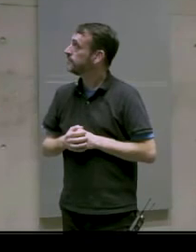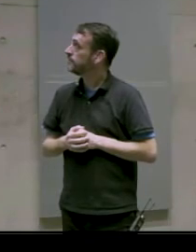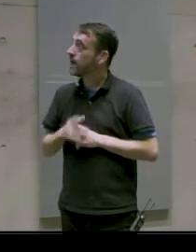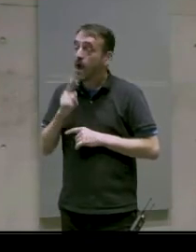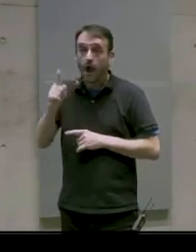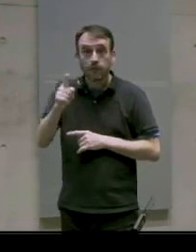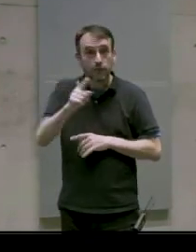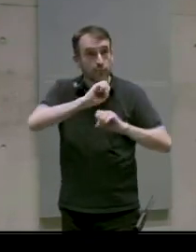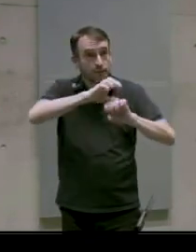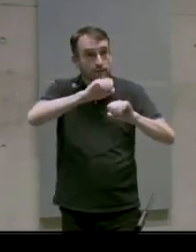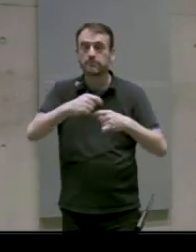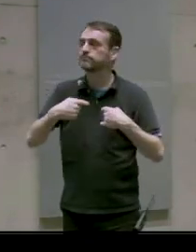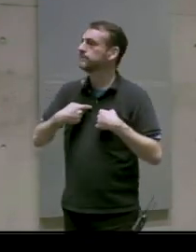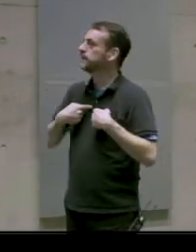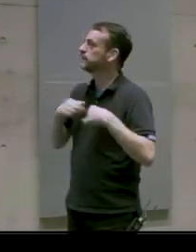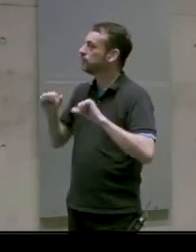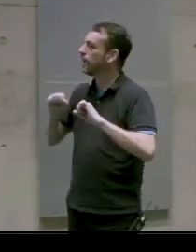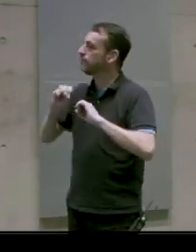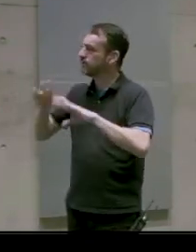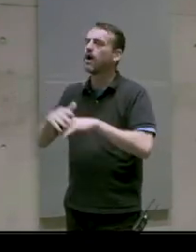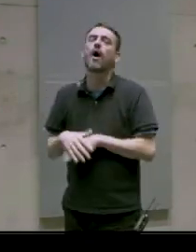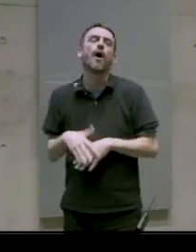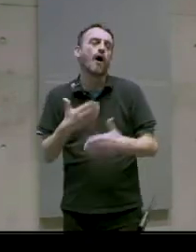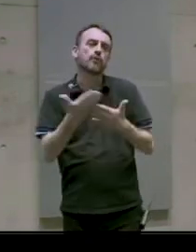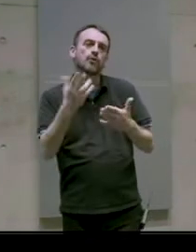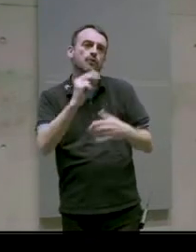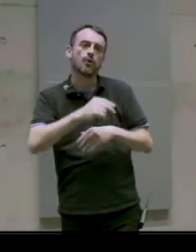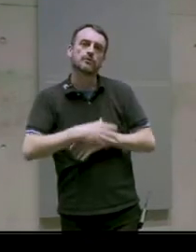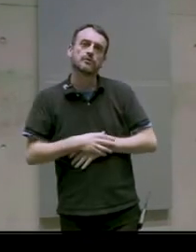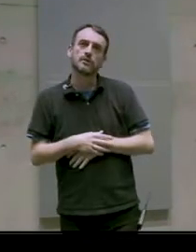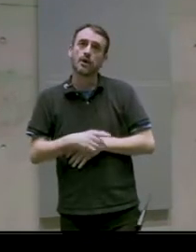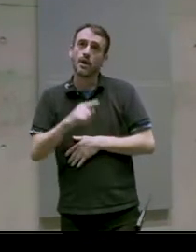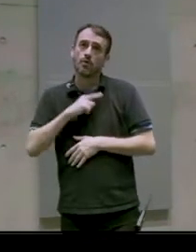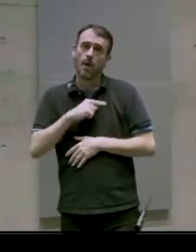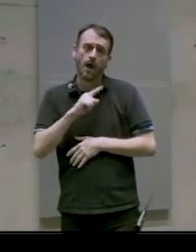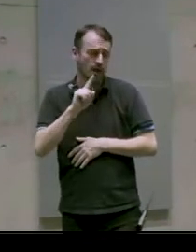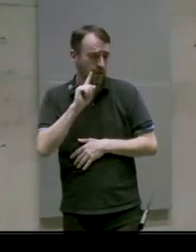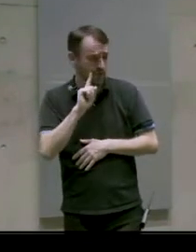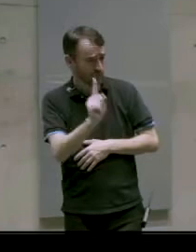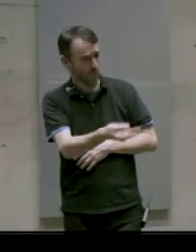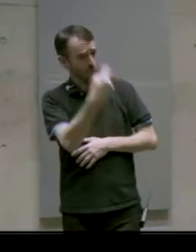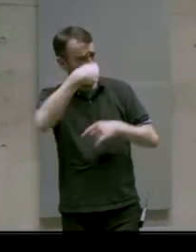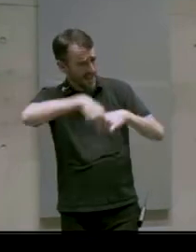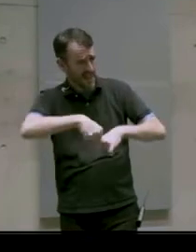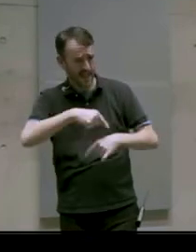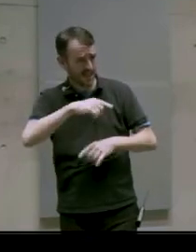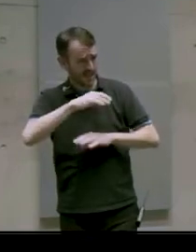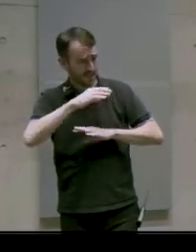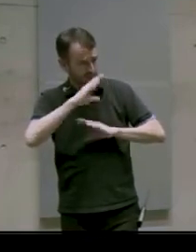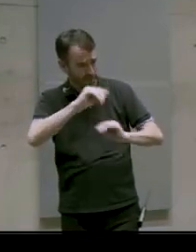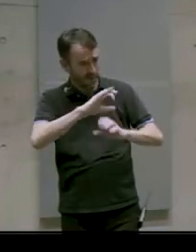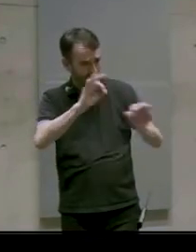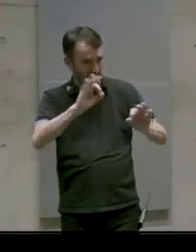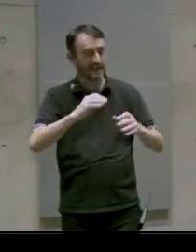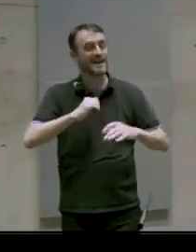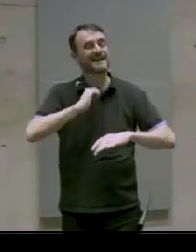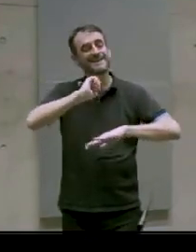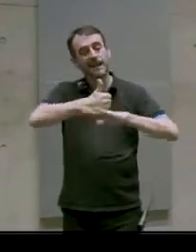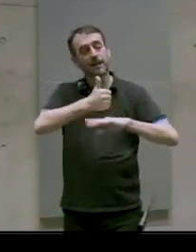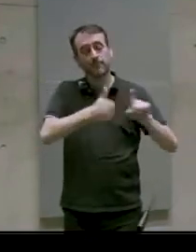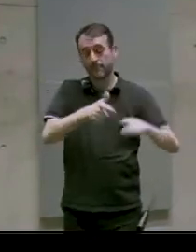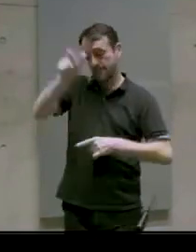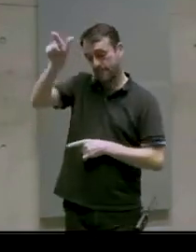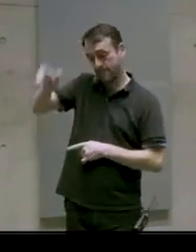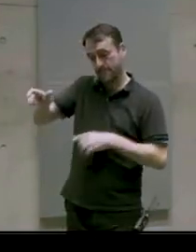yet. No, of course not. Why wouldn't they just call you up here and not tell you anything? Here's the setup. A man